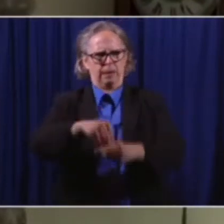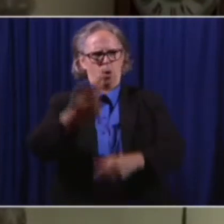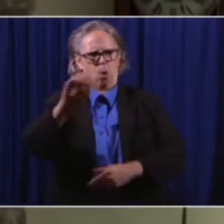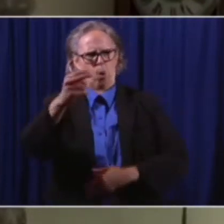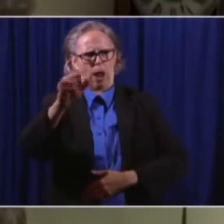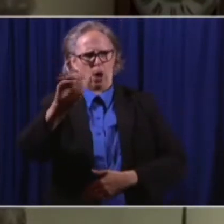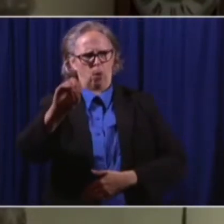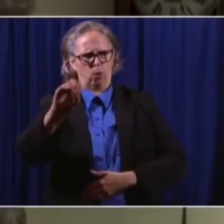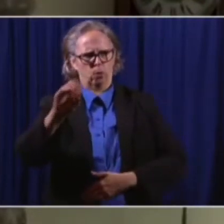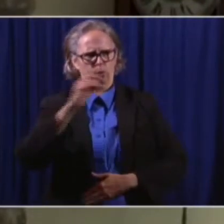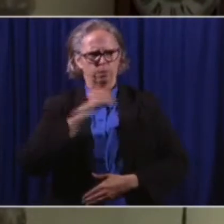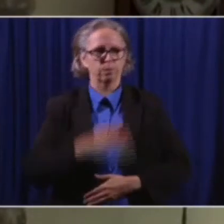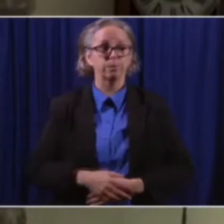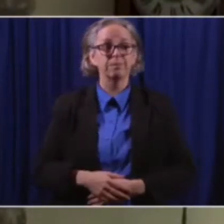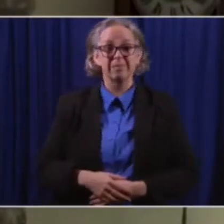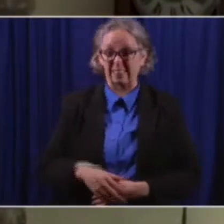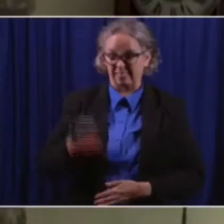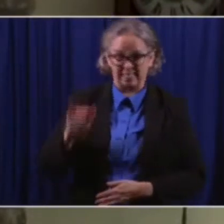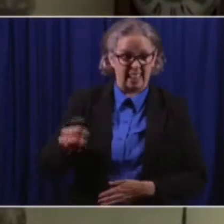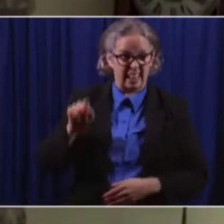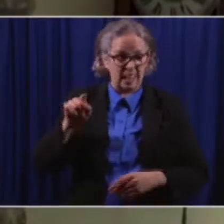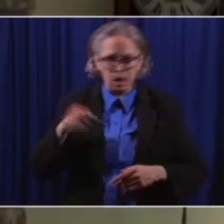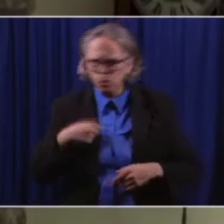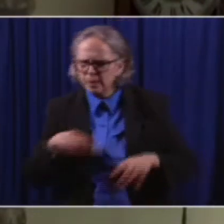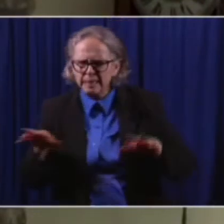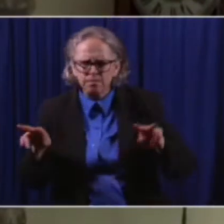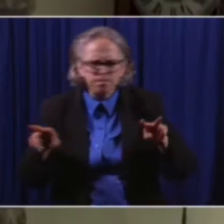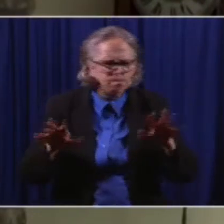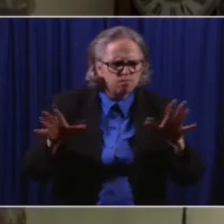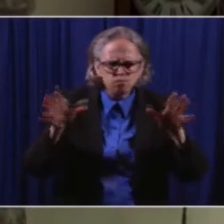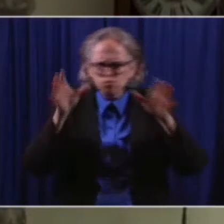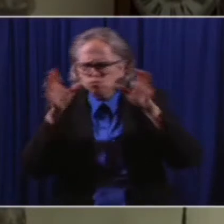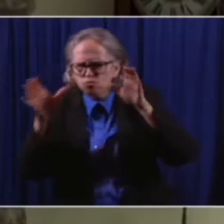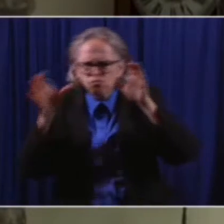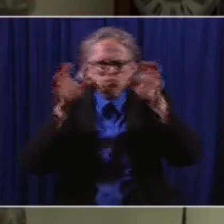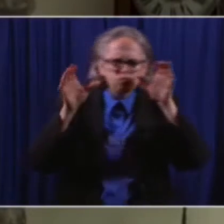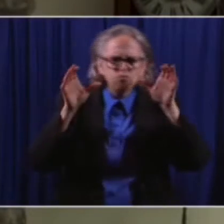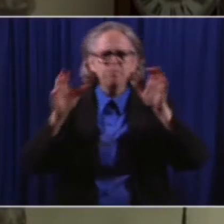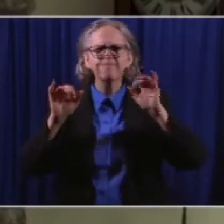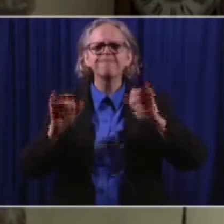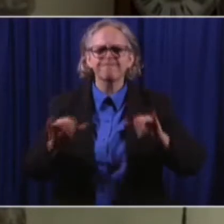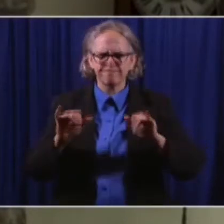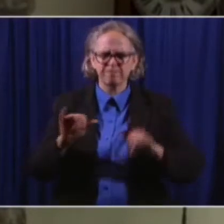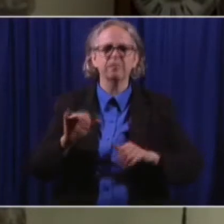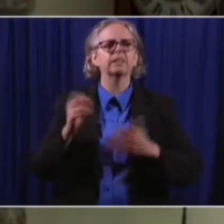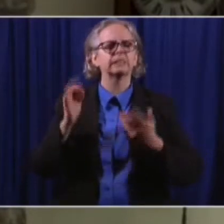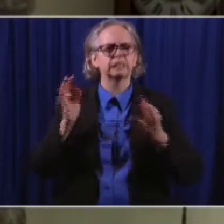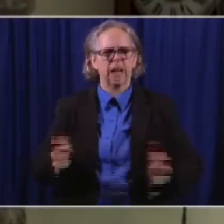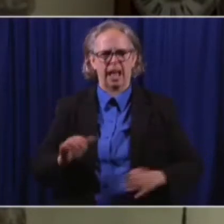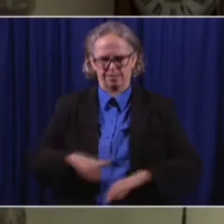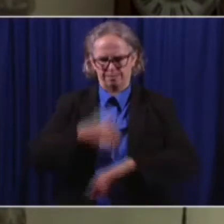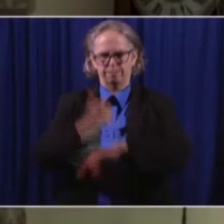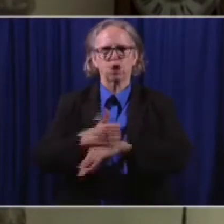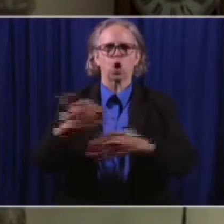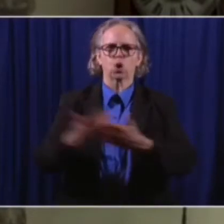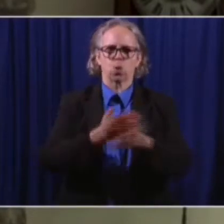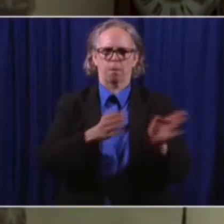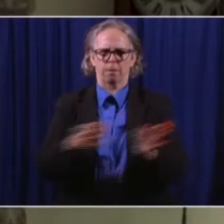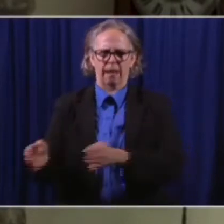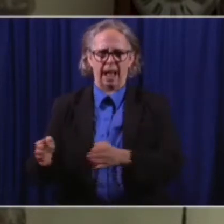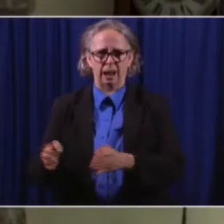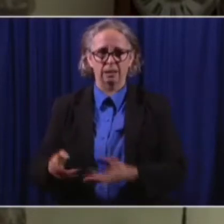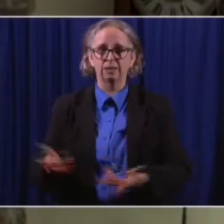From these conversations and this process, we have developed a new plan, a new vision for